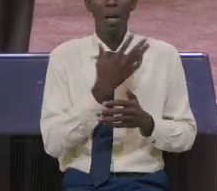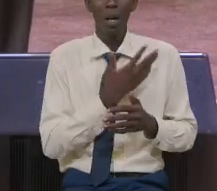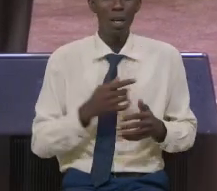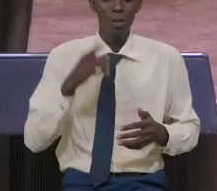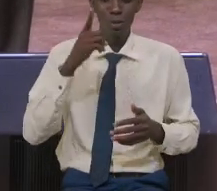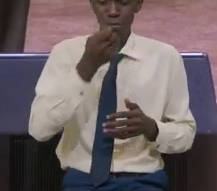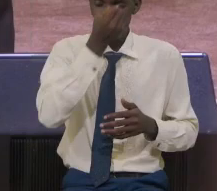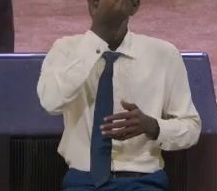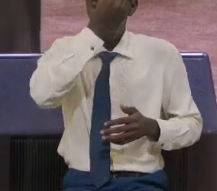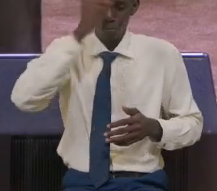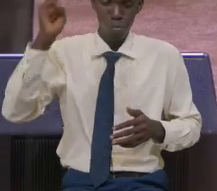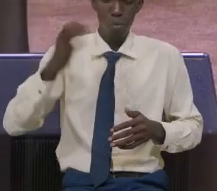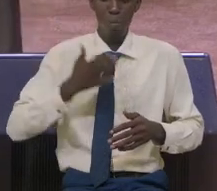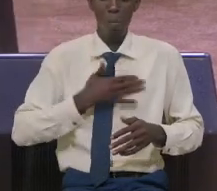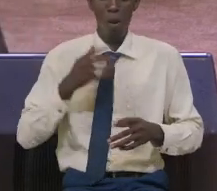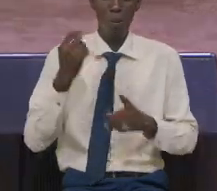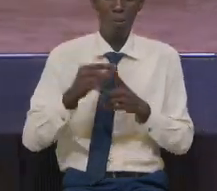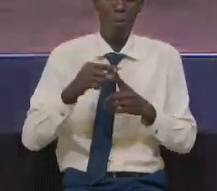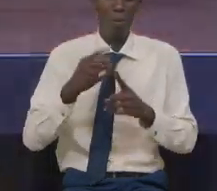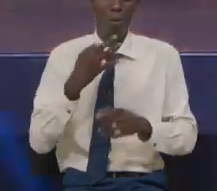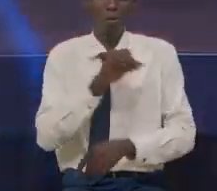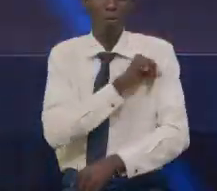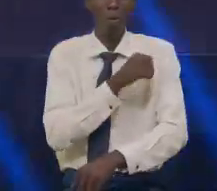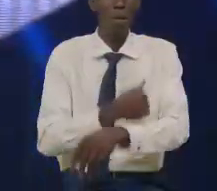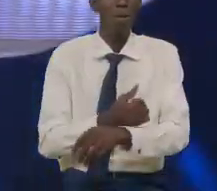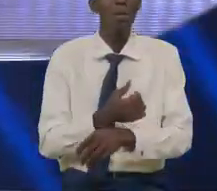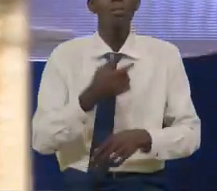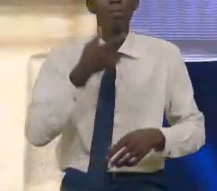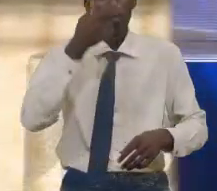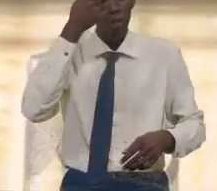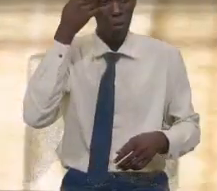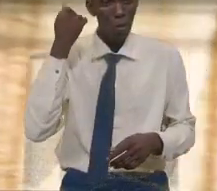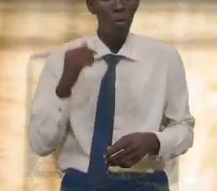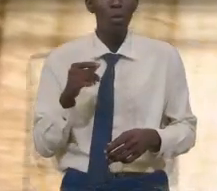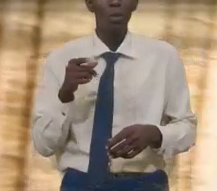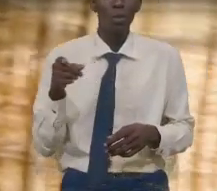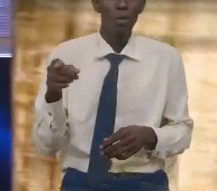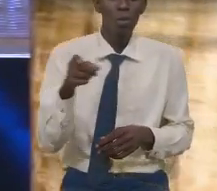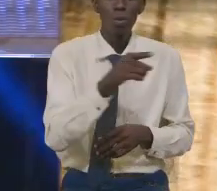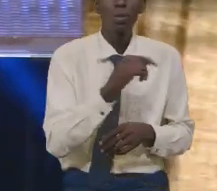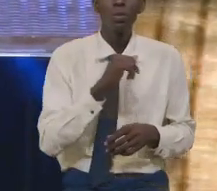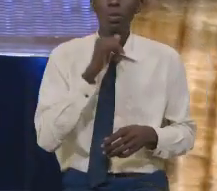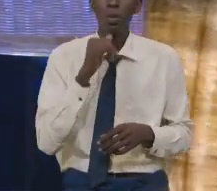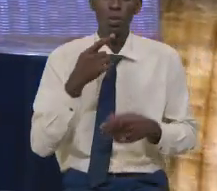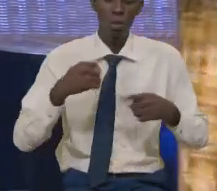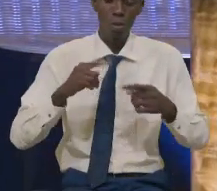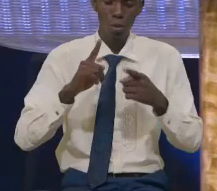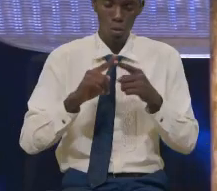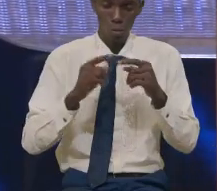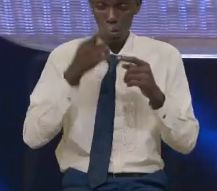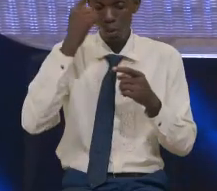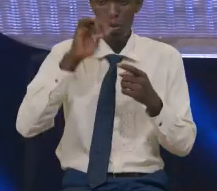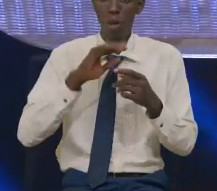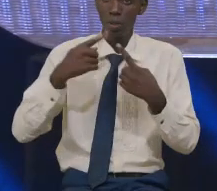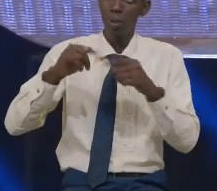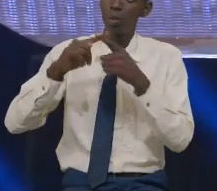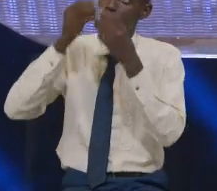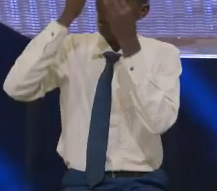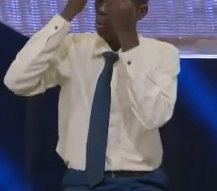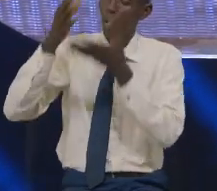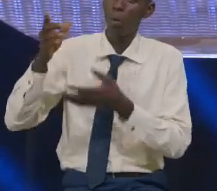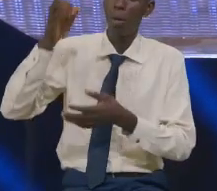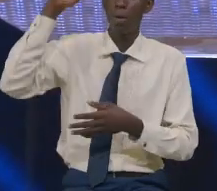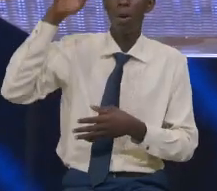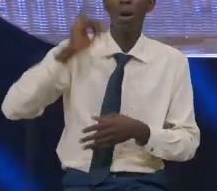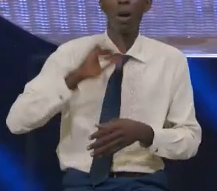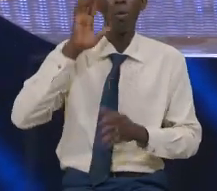my authority, because you are trying to submit to the authority of God, I'll show you I am